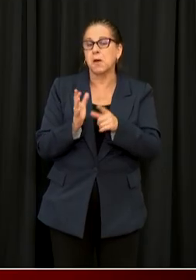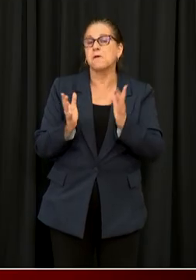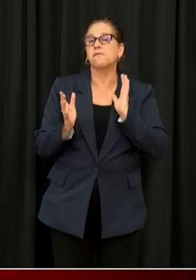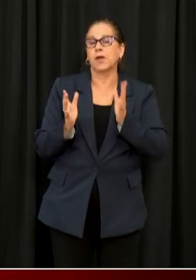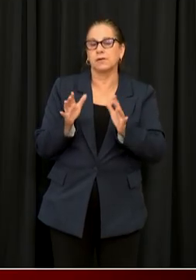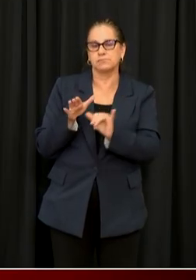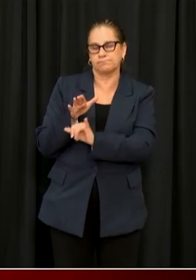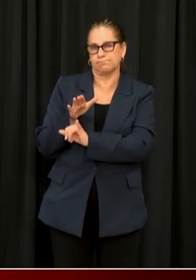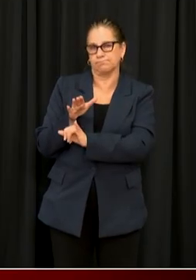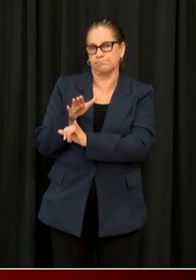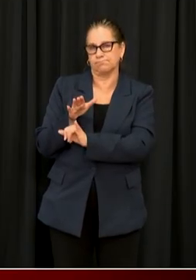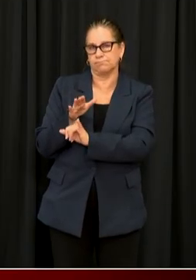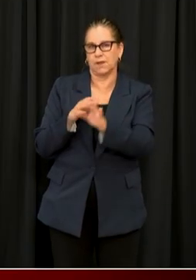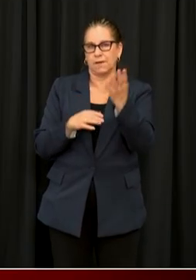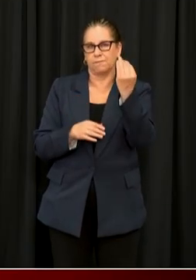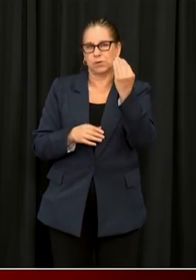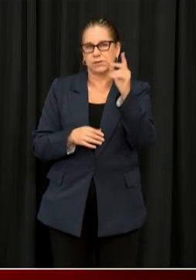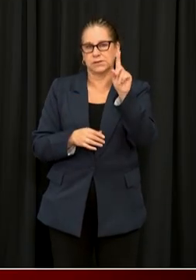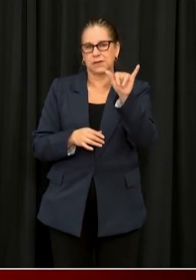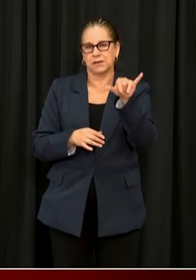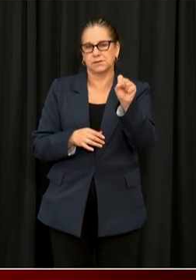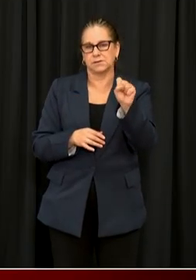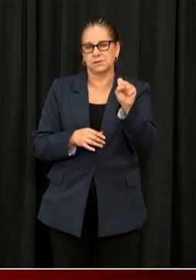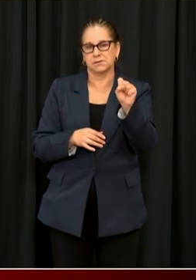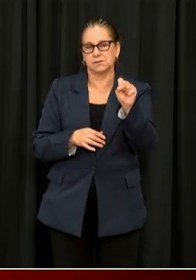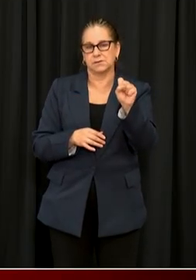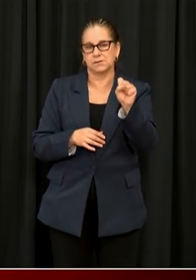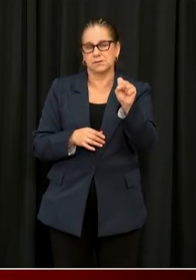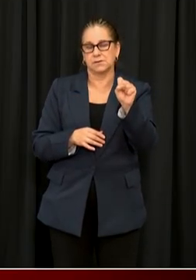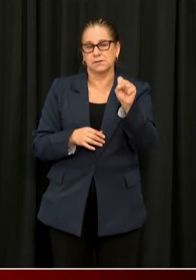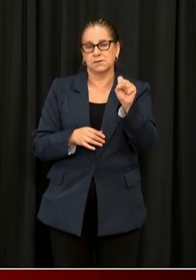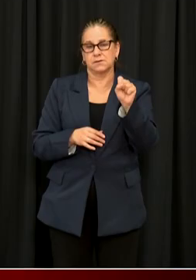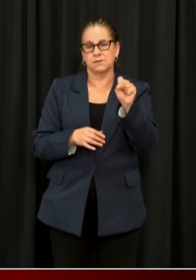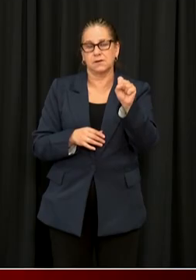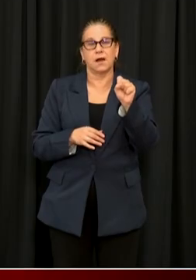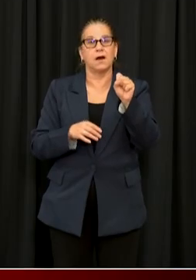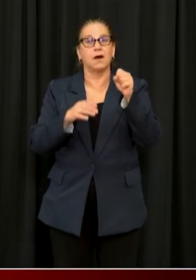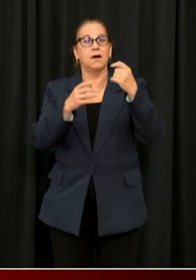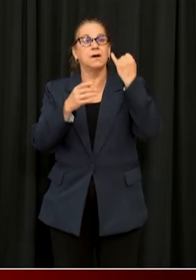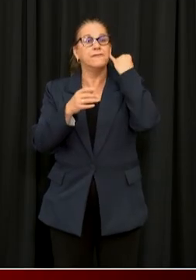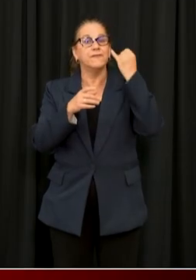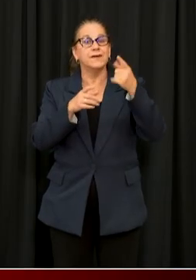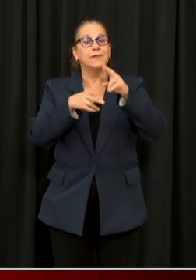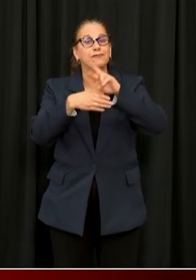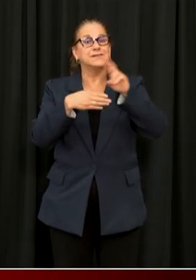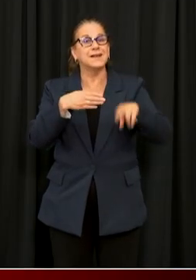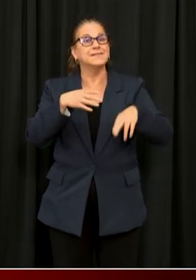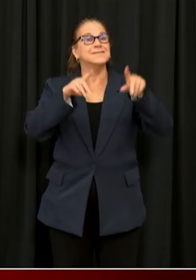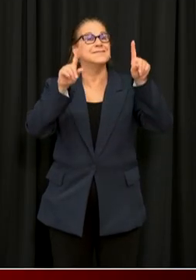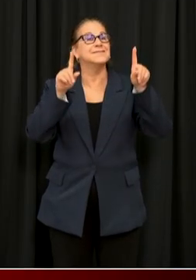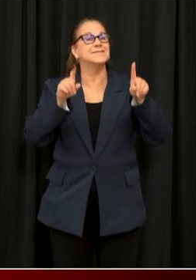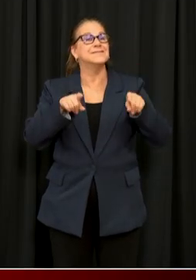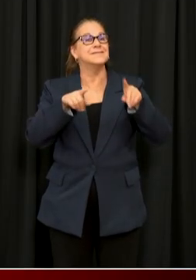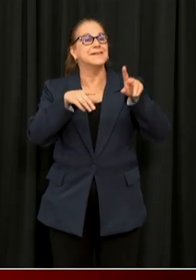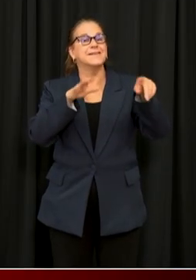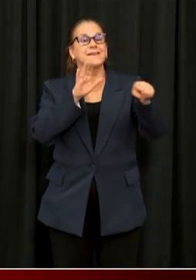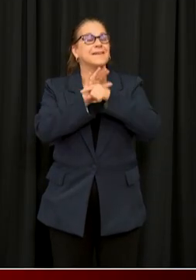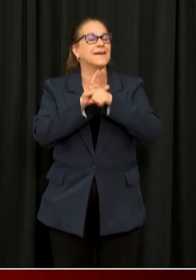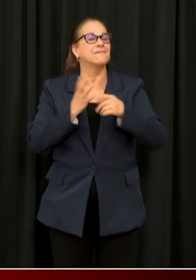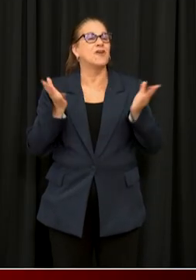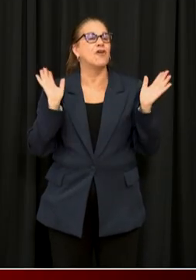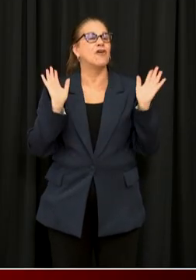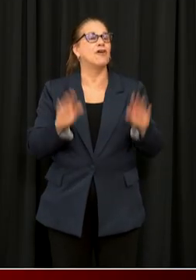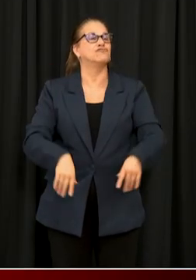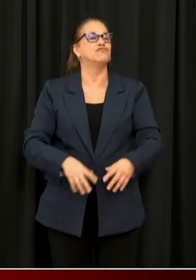and having a negative test is not a replacement for the quarantine. The quarantine is still